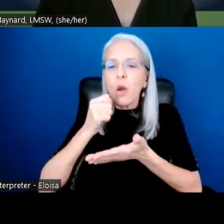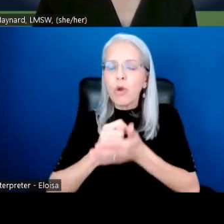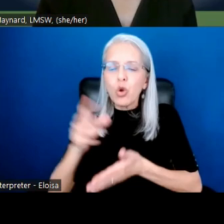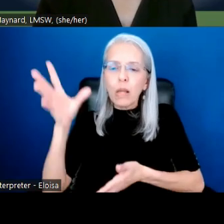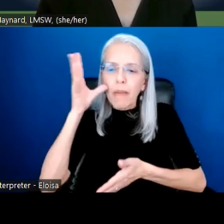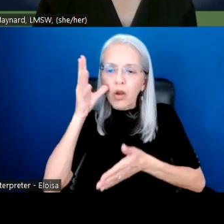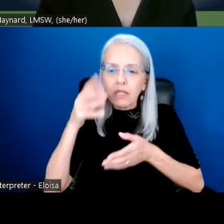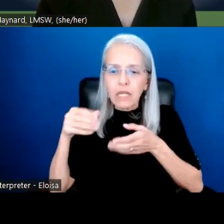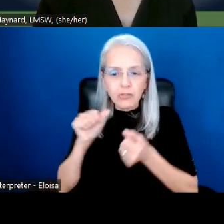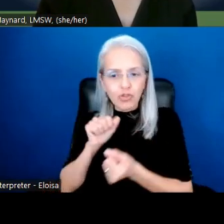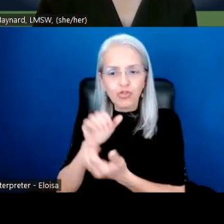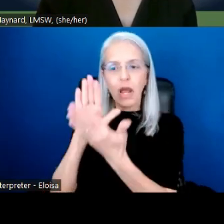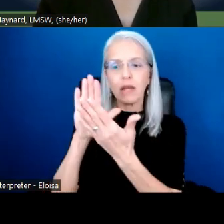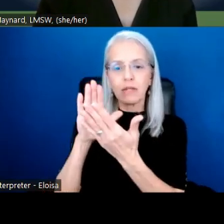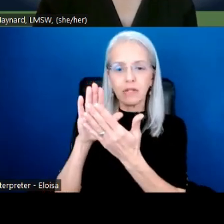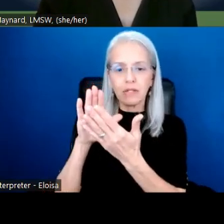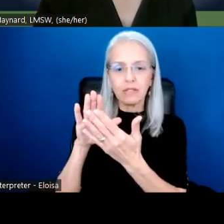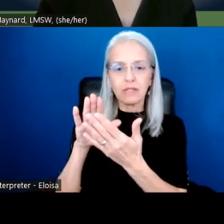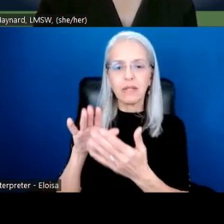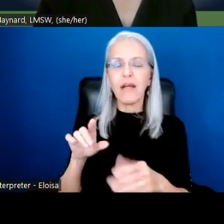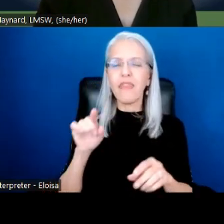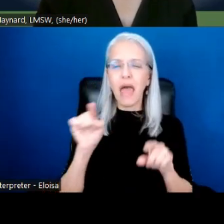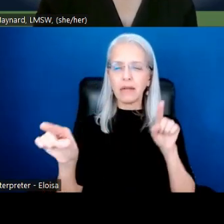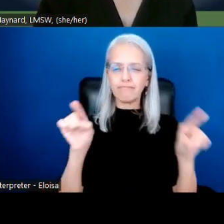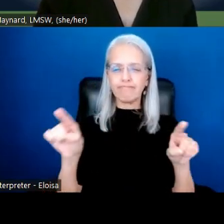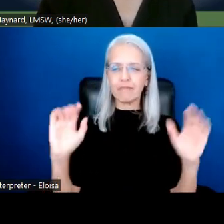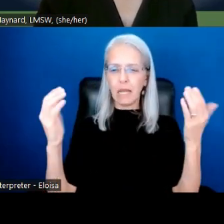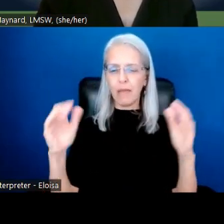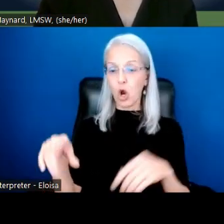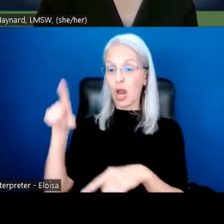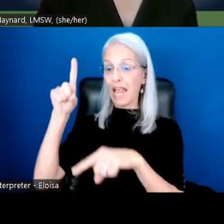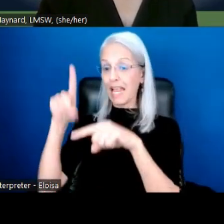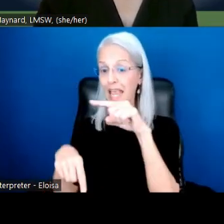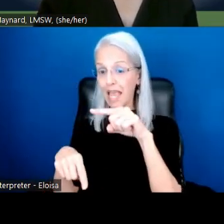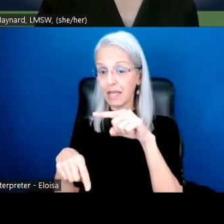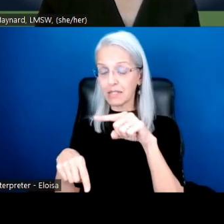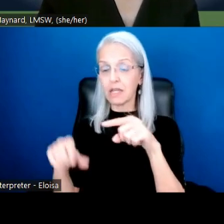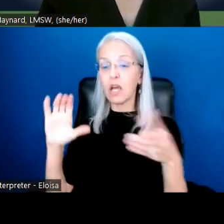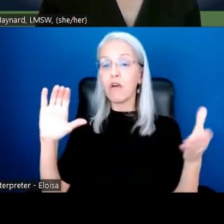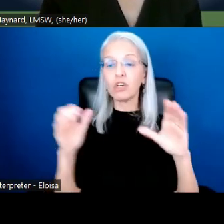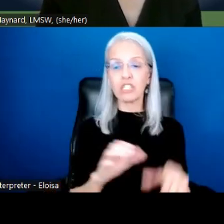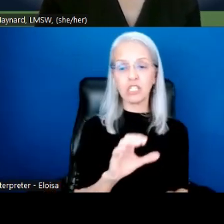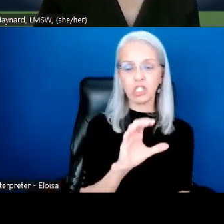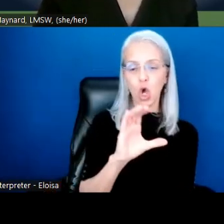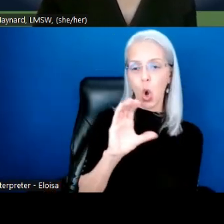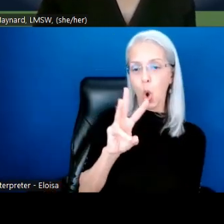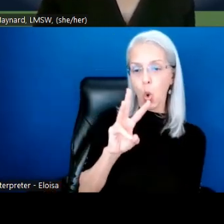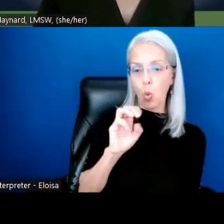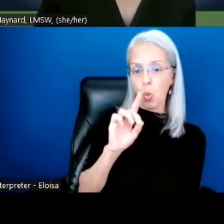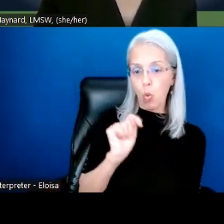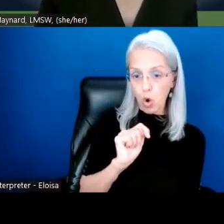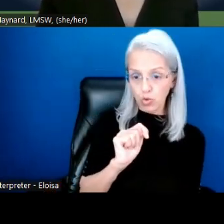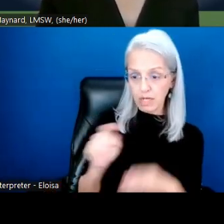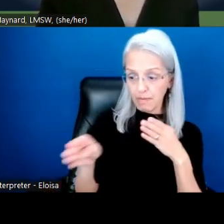strategies that differentiate between can't versus won't behaviors. And it's so important to